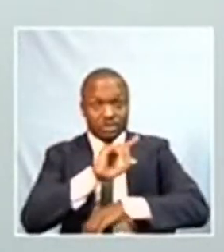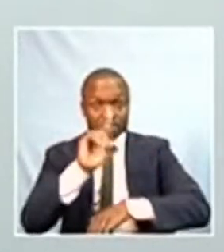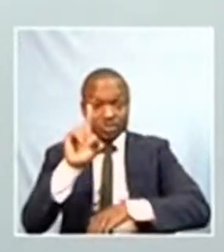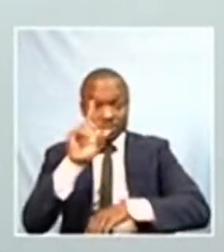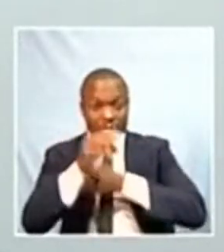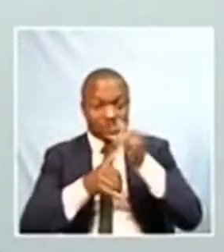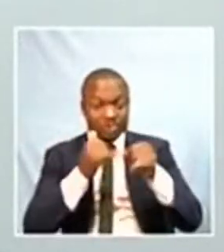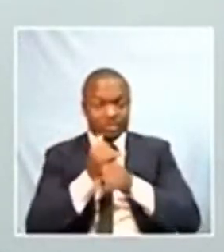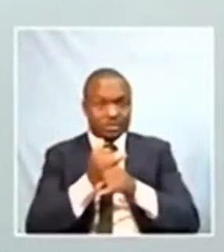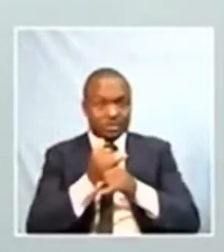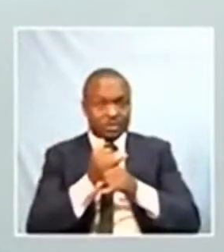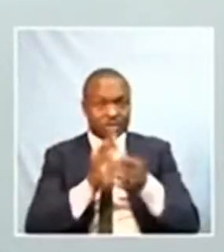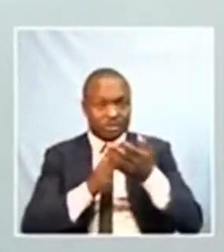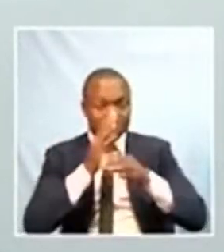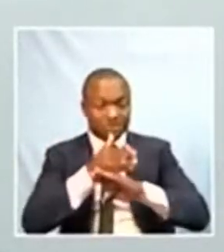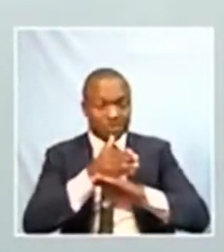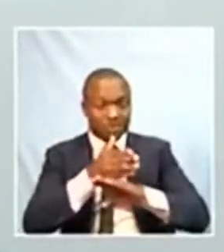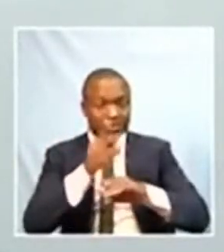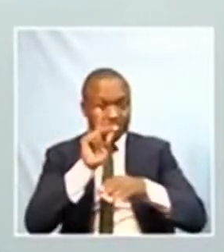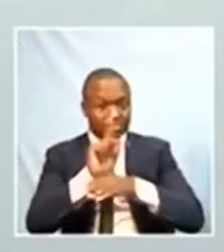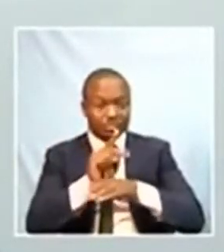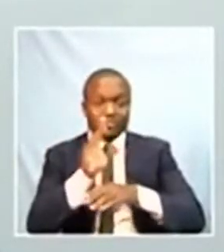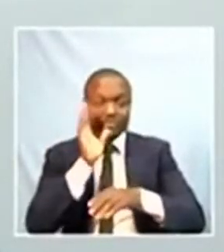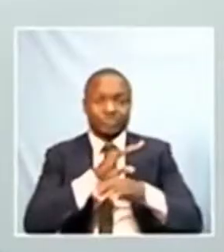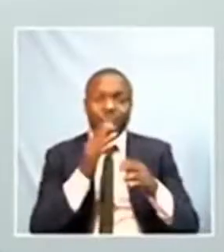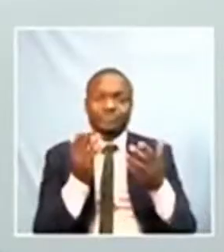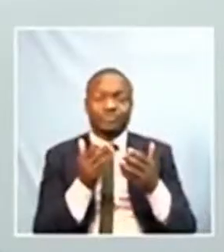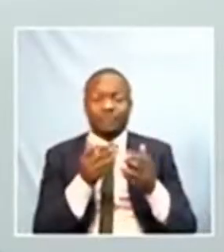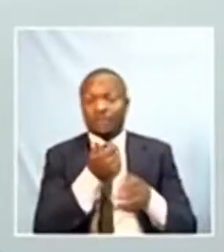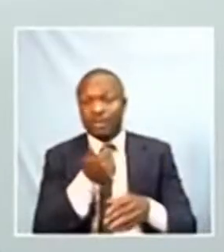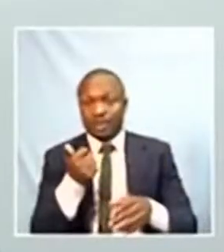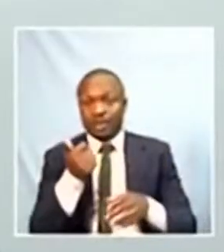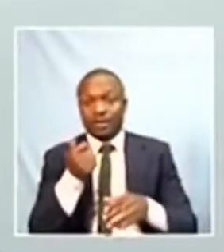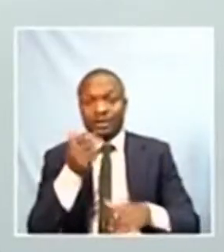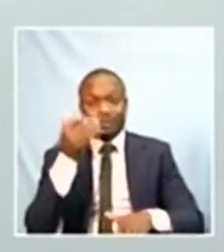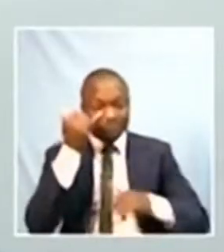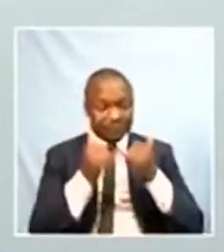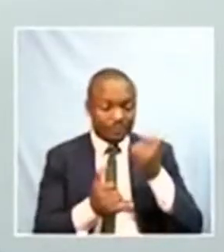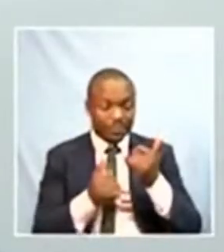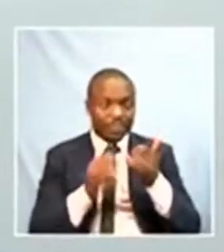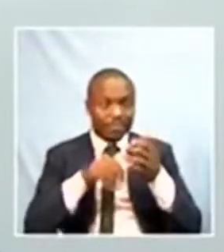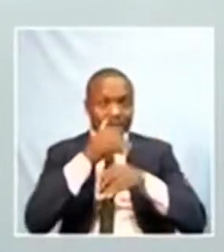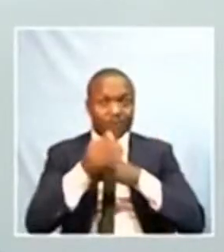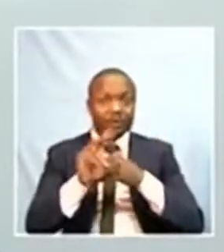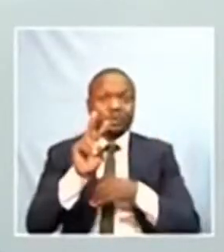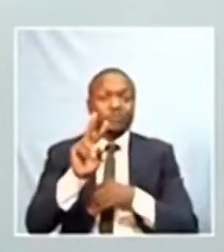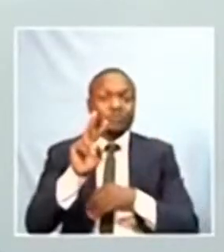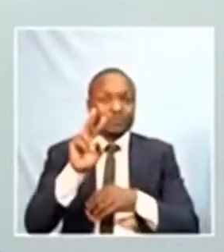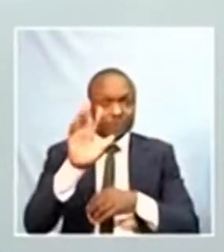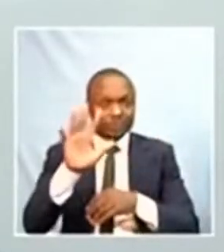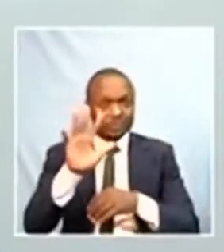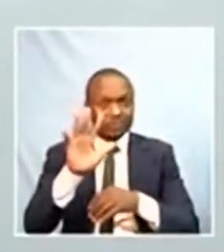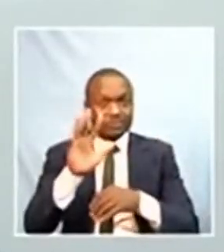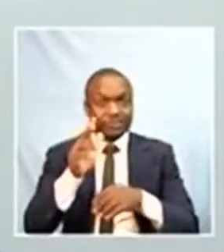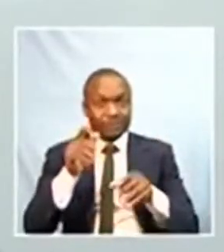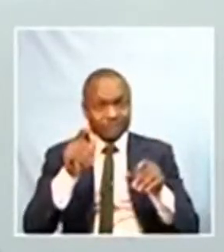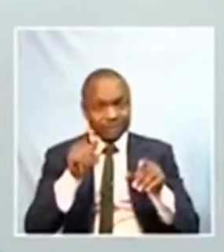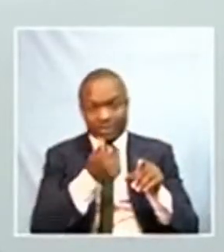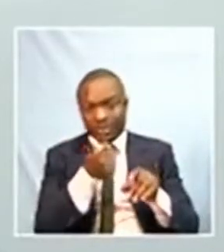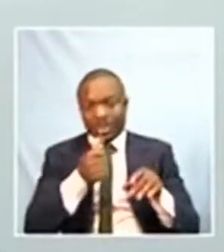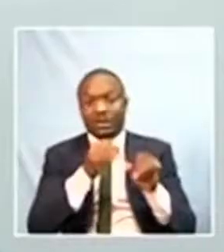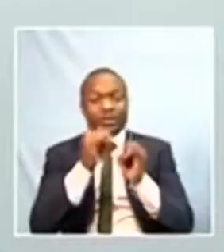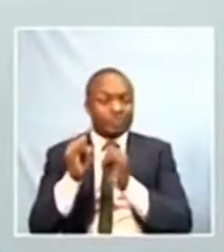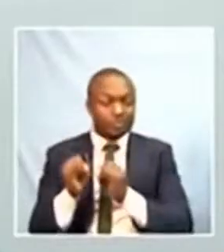not done. So if others were done, out of 25, others were being implemented, the same